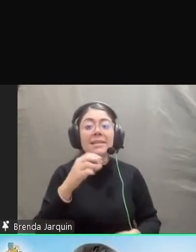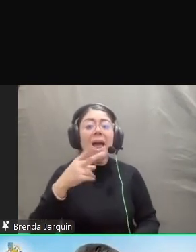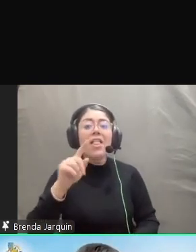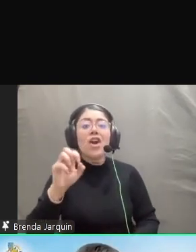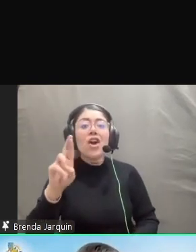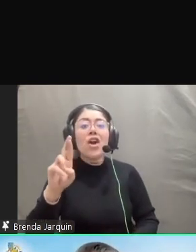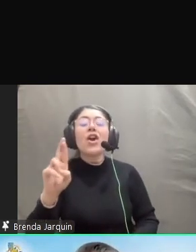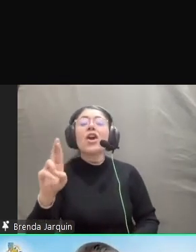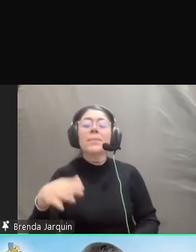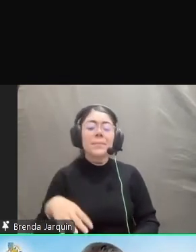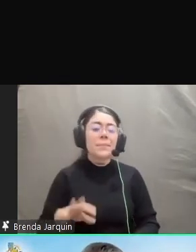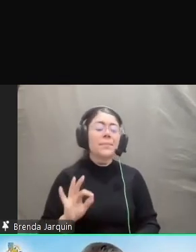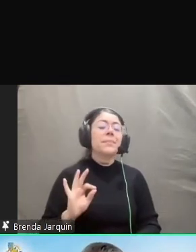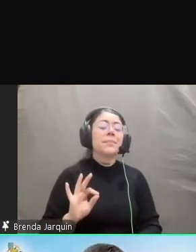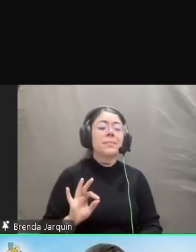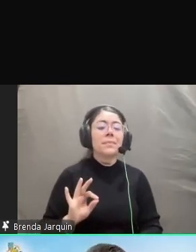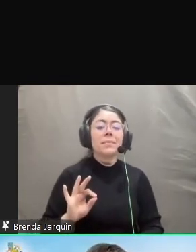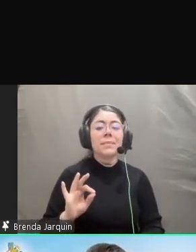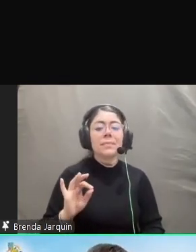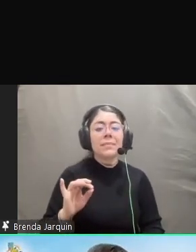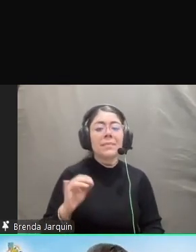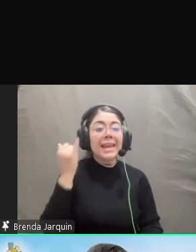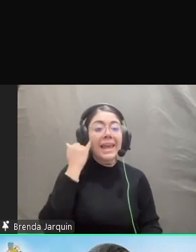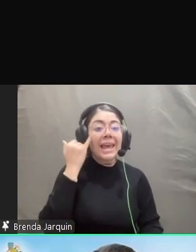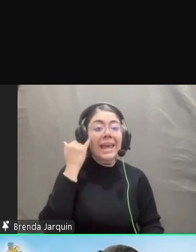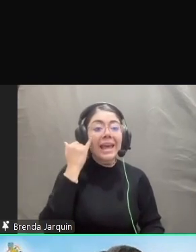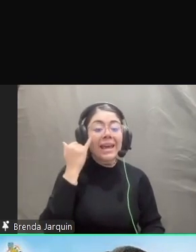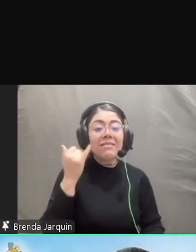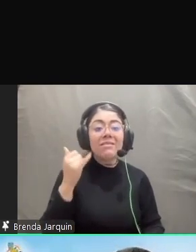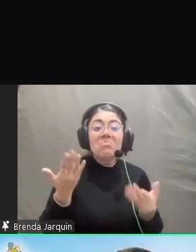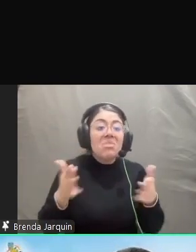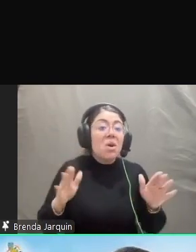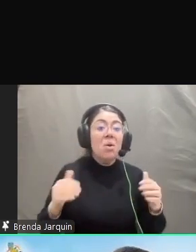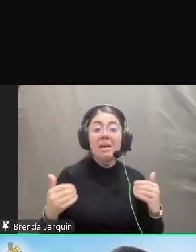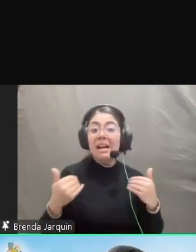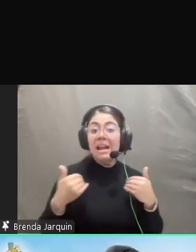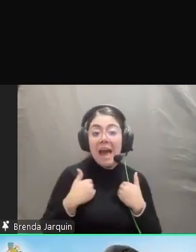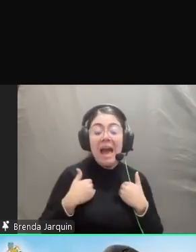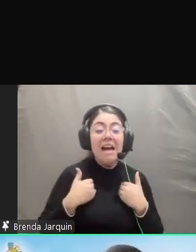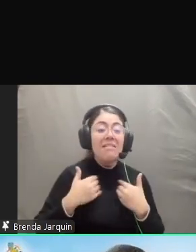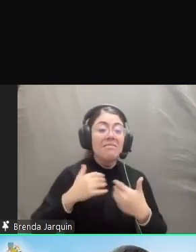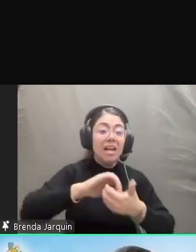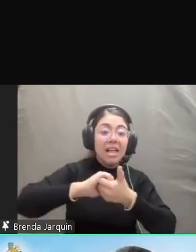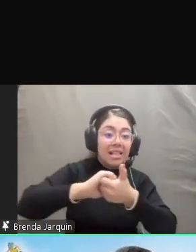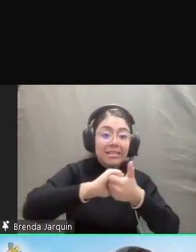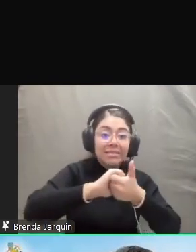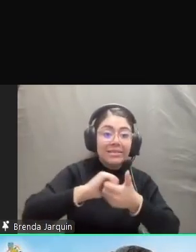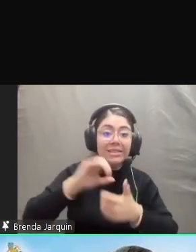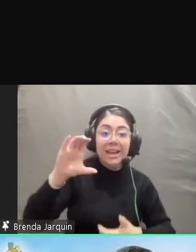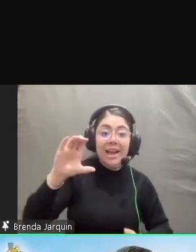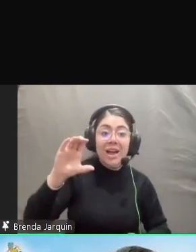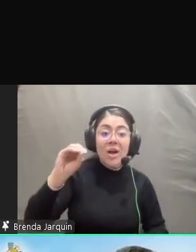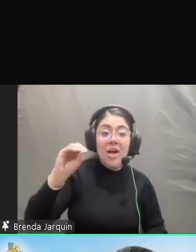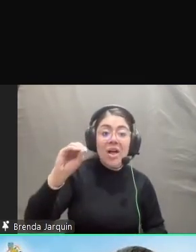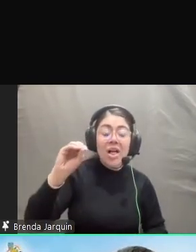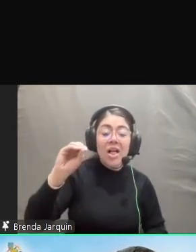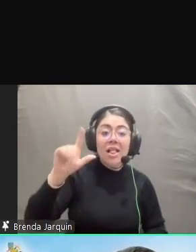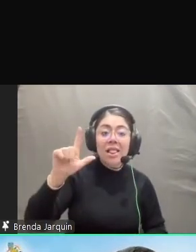So if you already have a collaborative, you need to ask yourself, next slide,